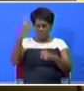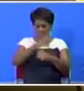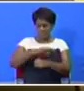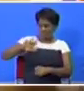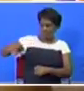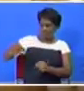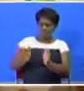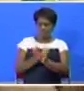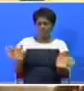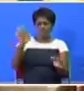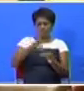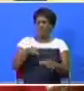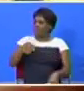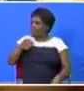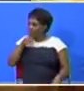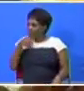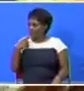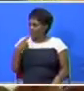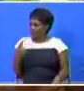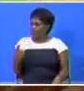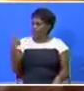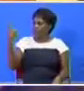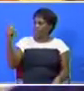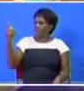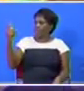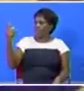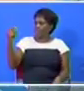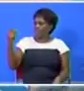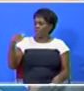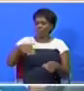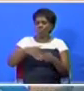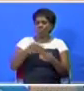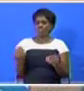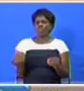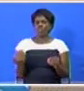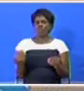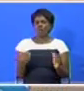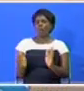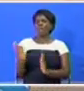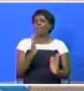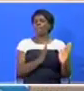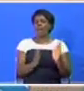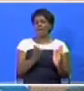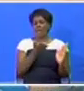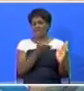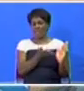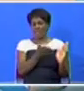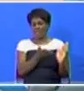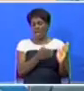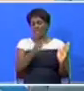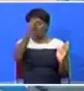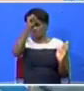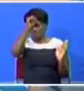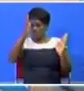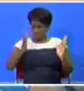general election, Raila maintains the tender should be recalled. Kuna njama ambaye hata mtu mjinga